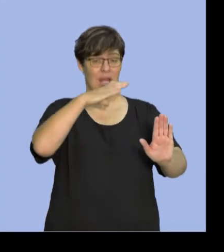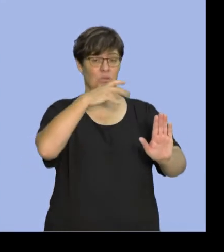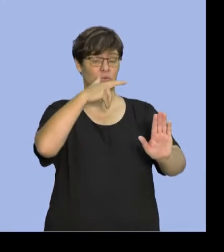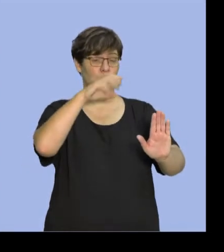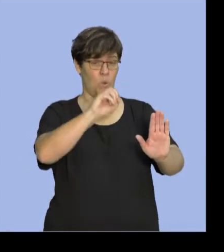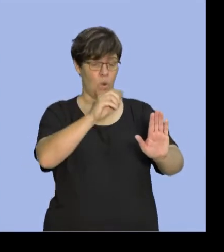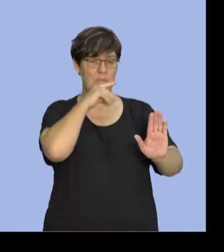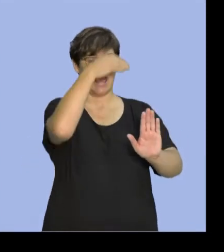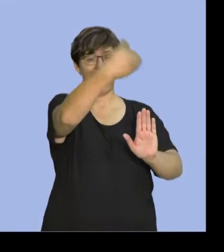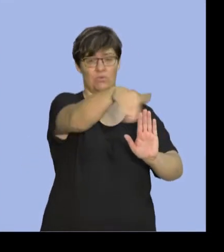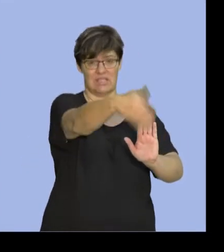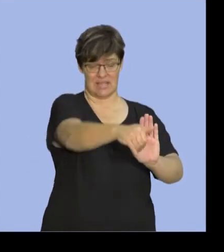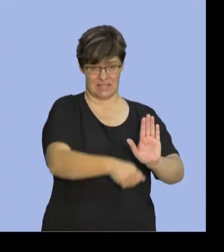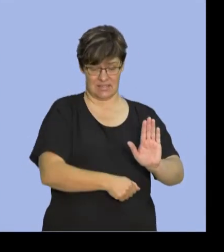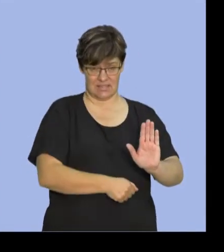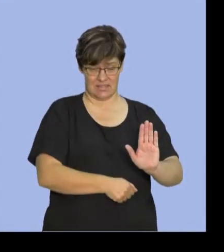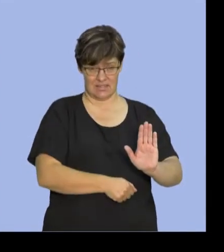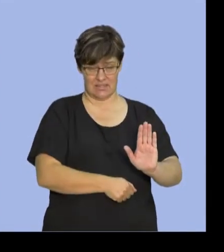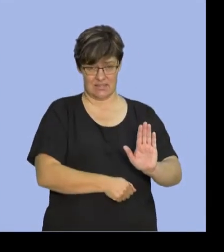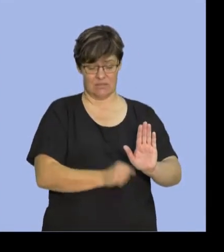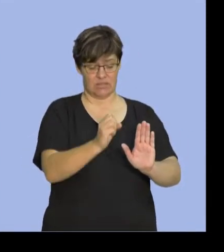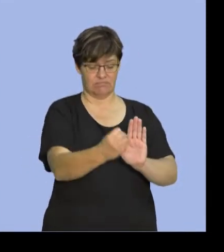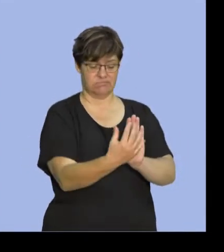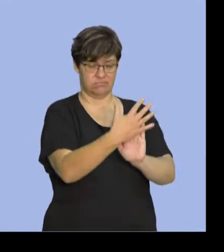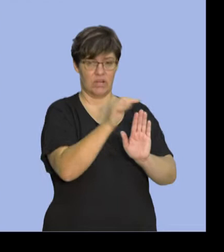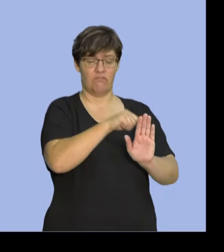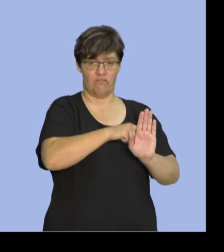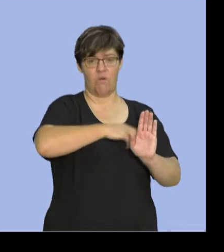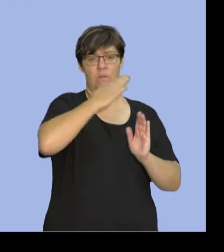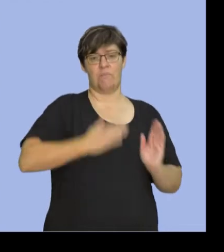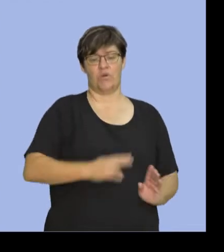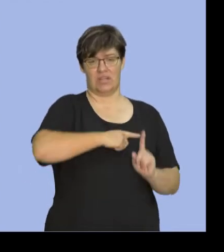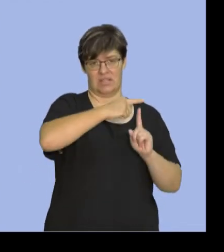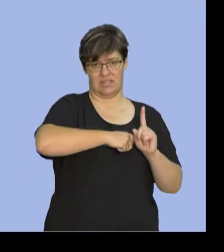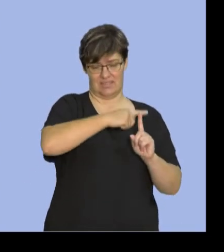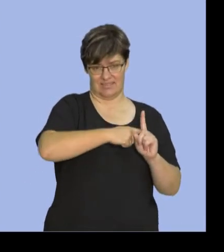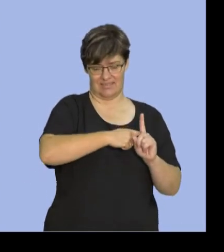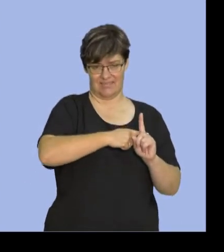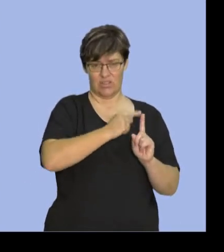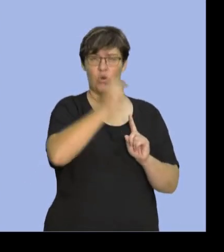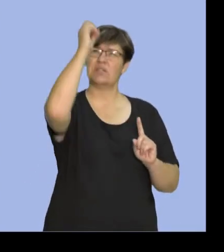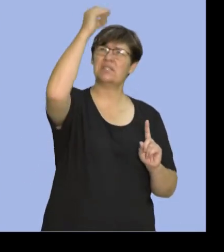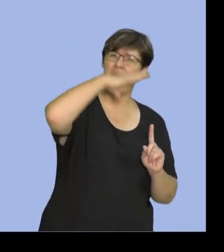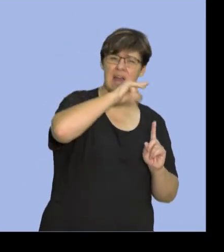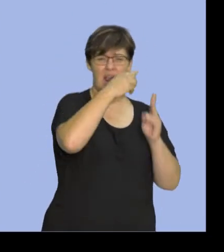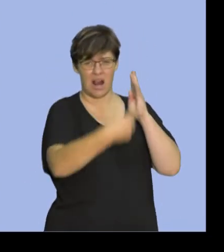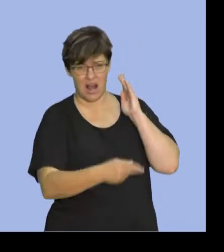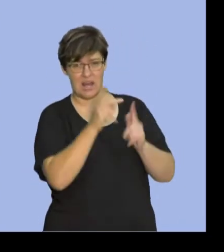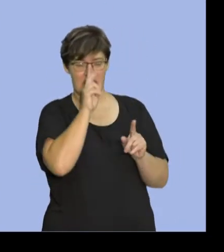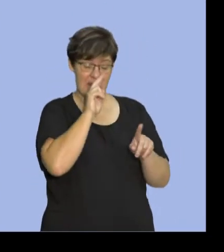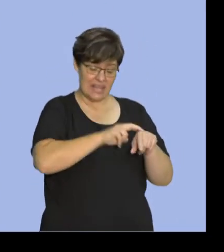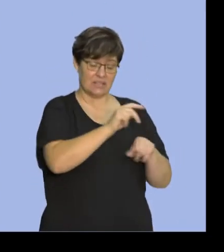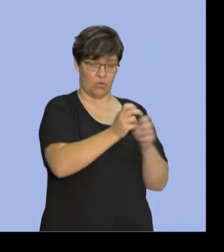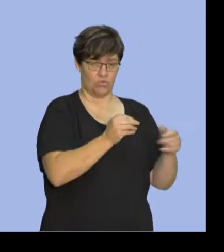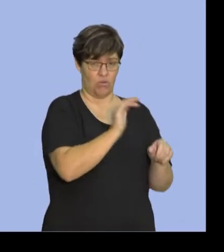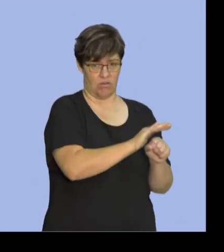something on the outside. So these rely on the external temperatures to control their body temperatures,